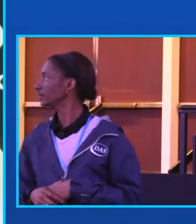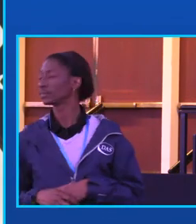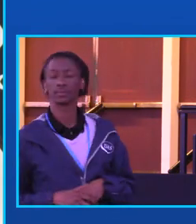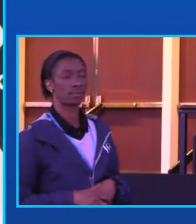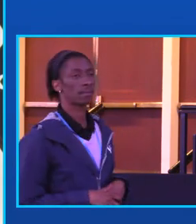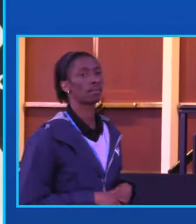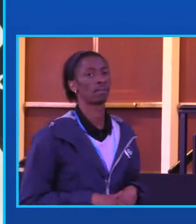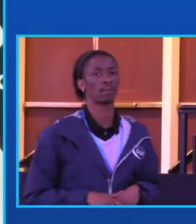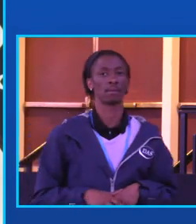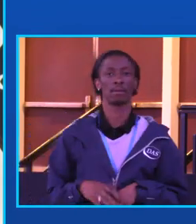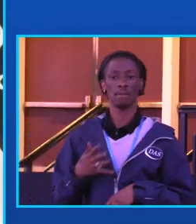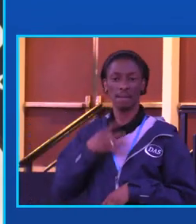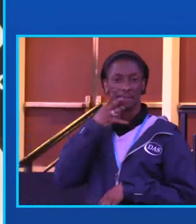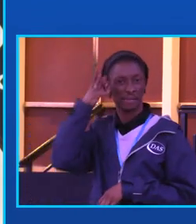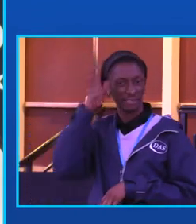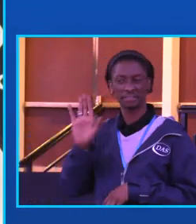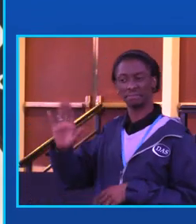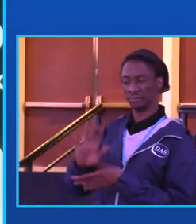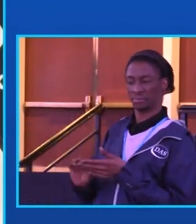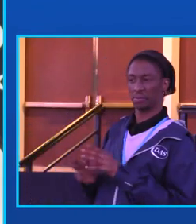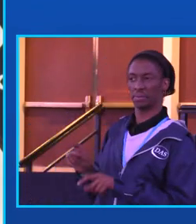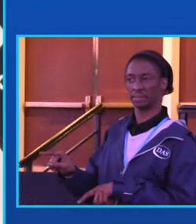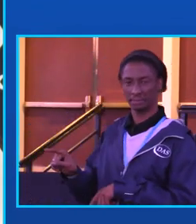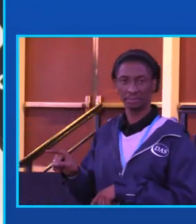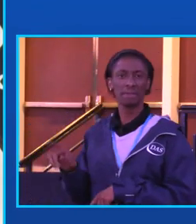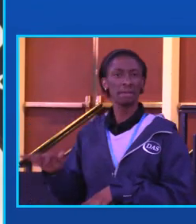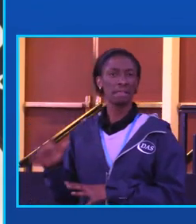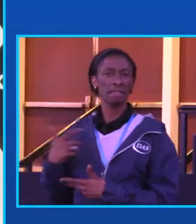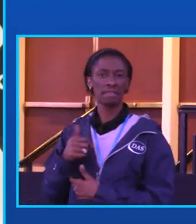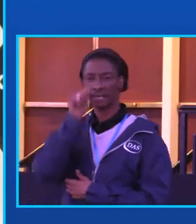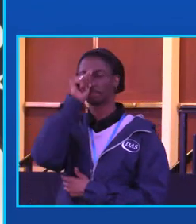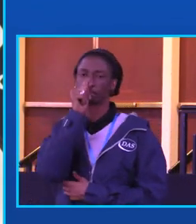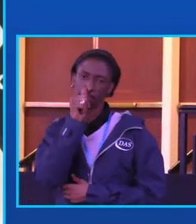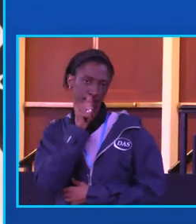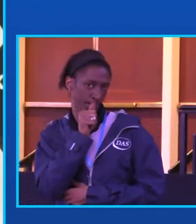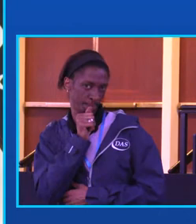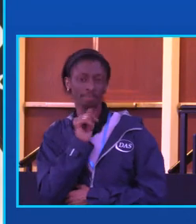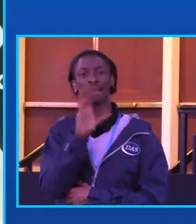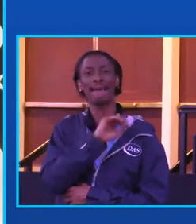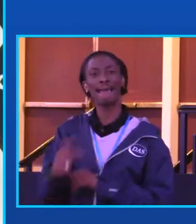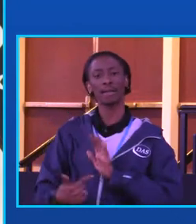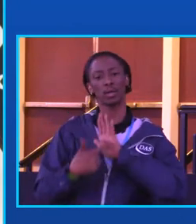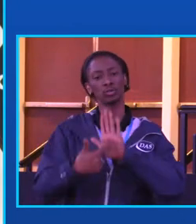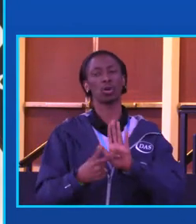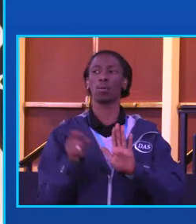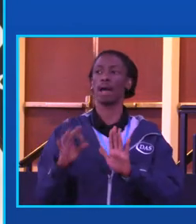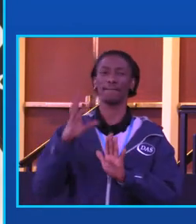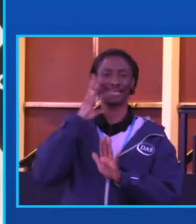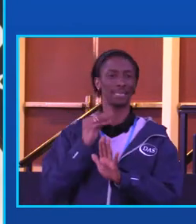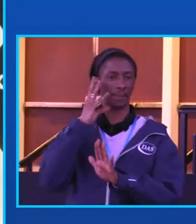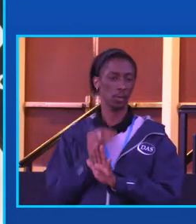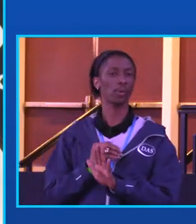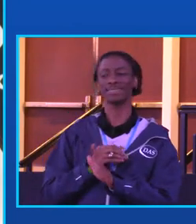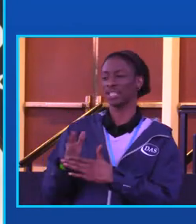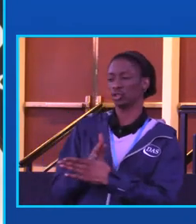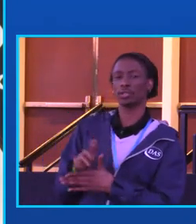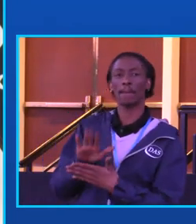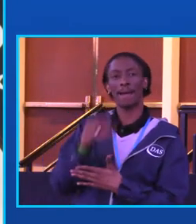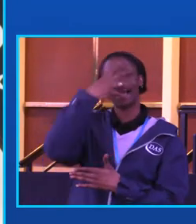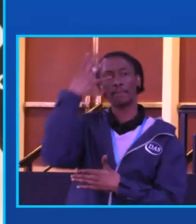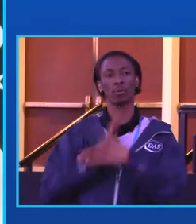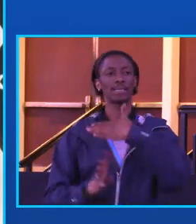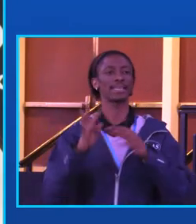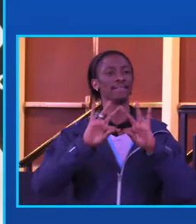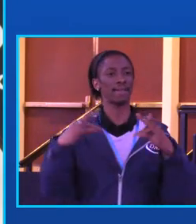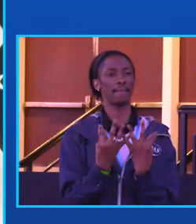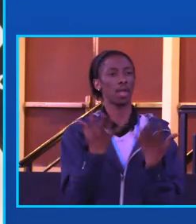I see my parents' story as one of resiliency and a reflection of experiences shared by immigrant families across